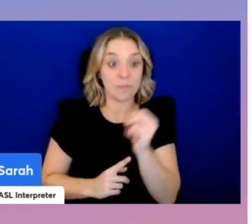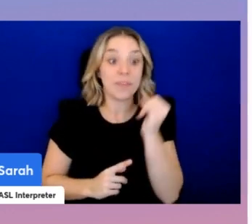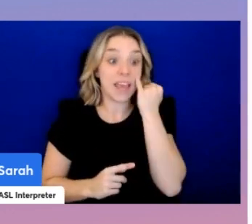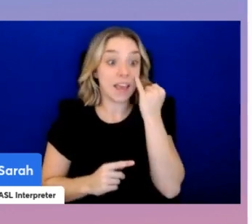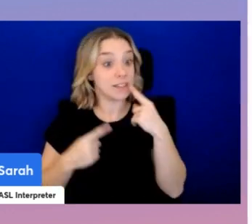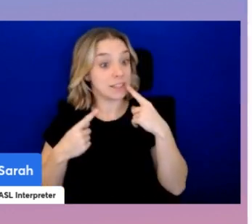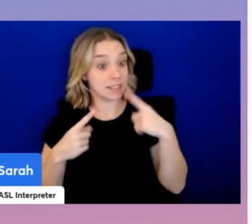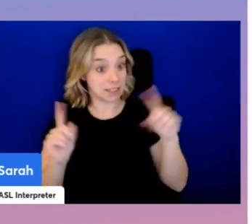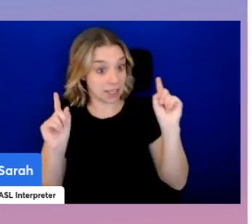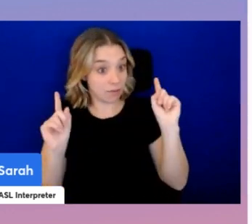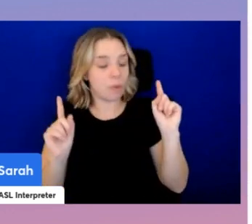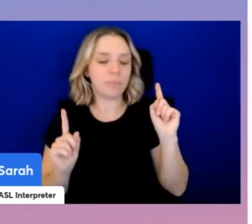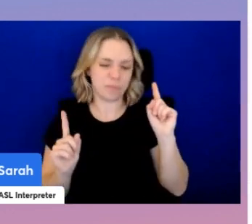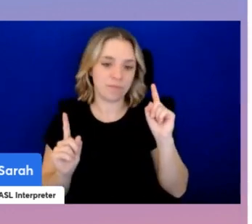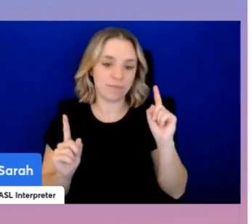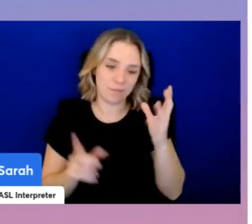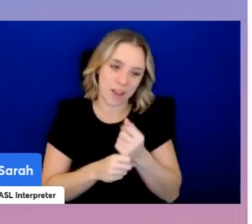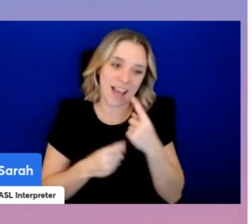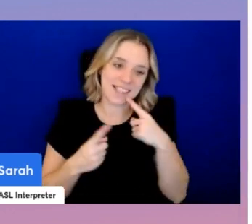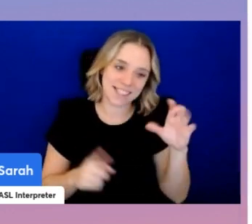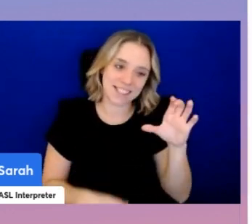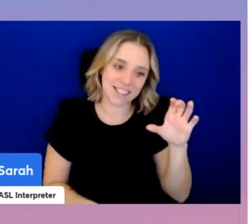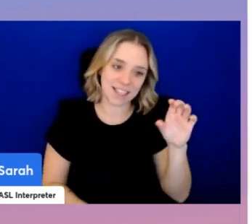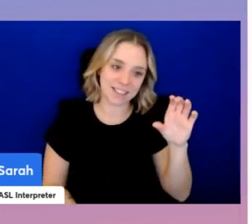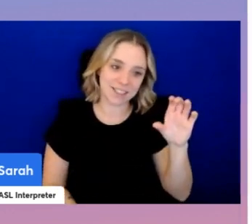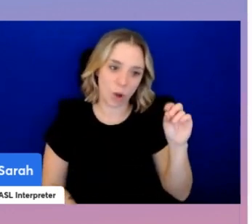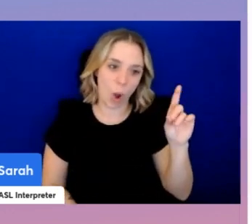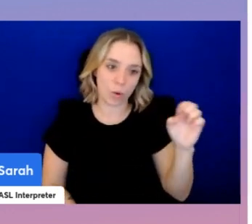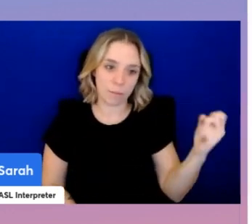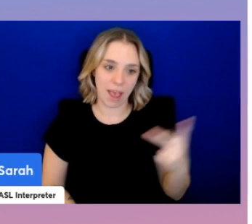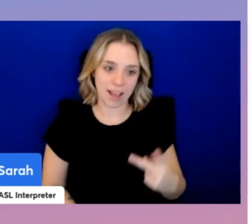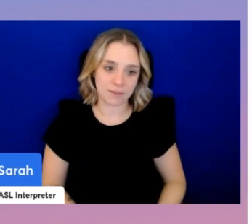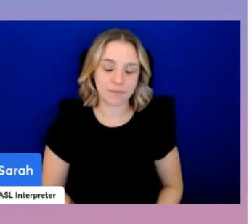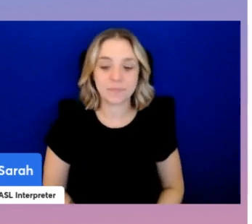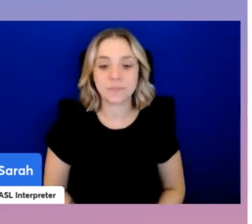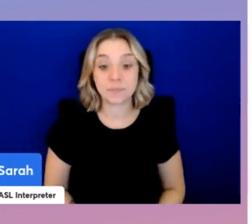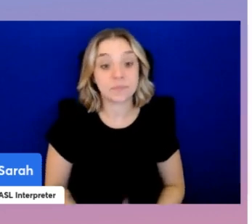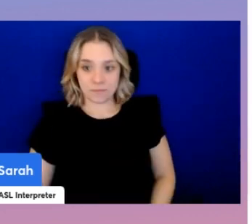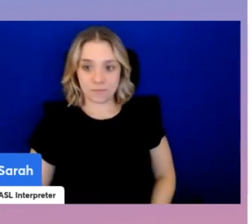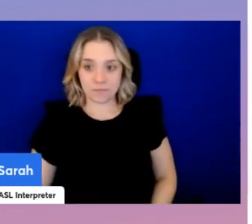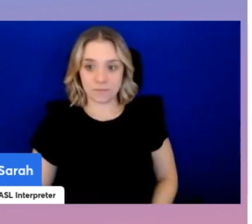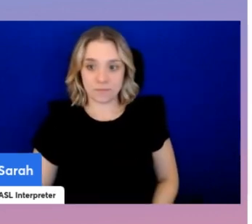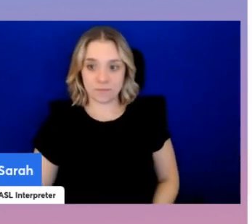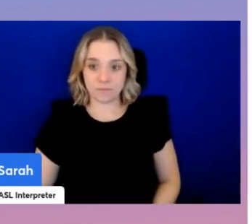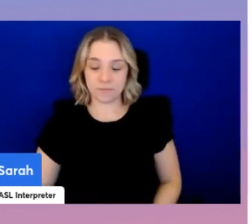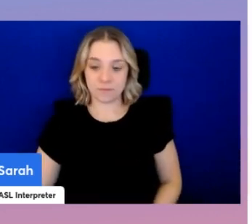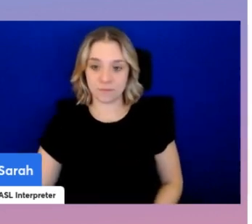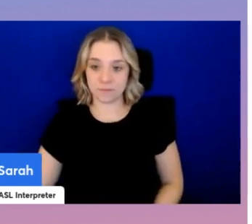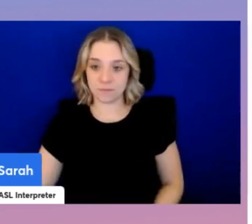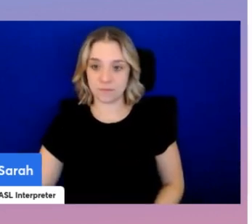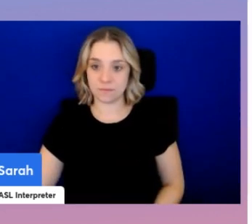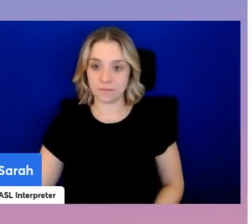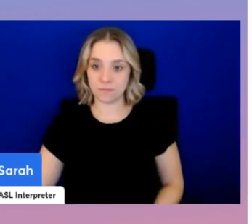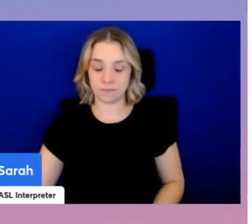a success code back. So if we run that,